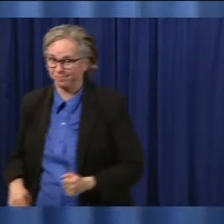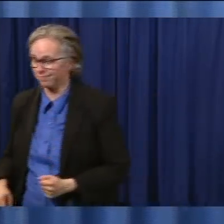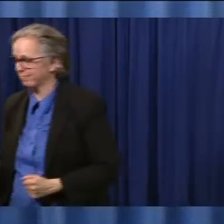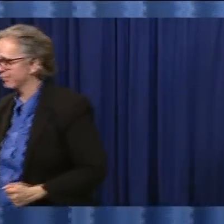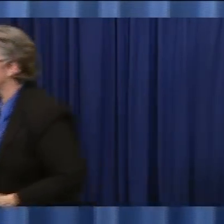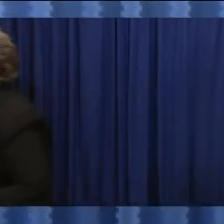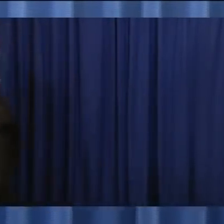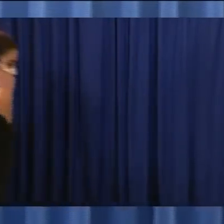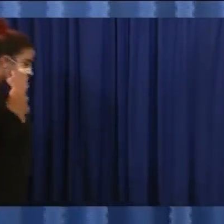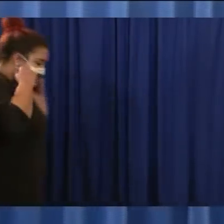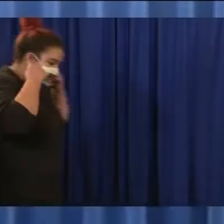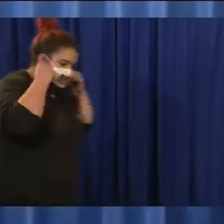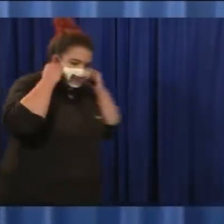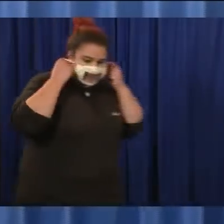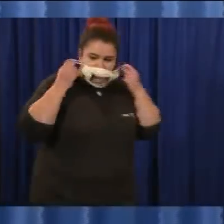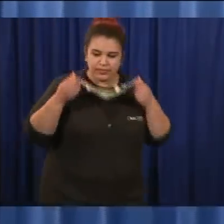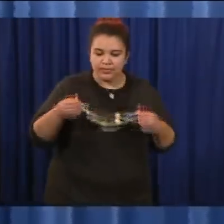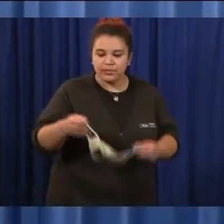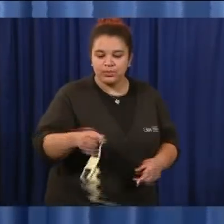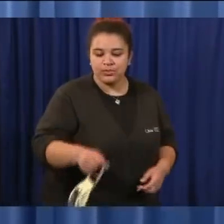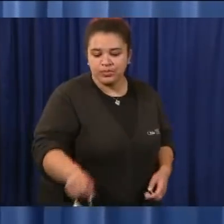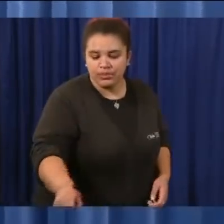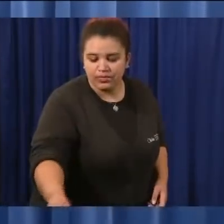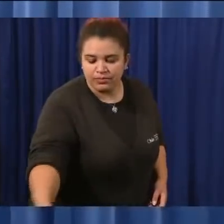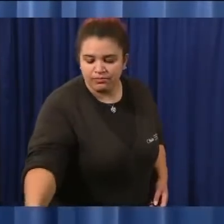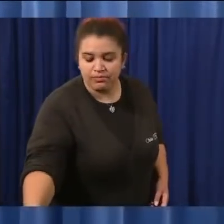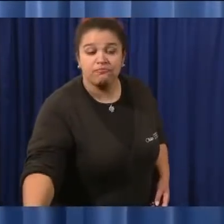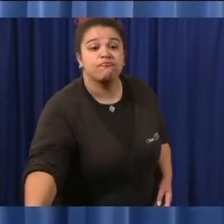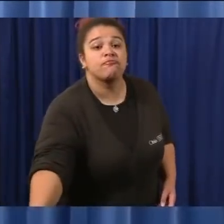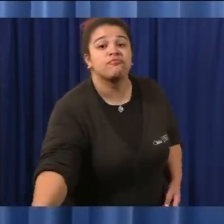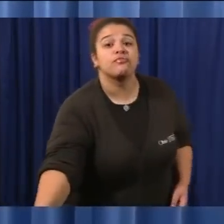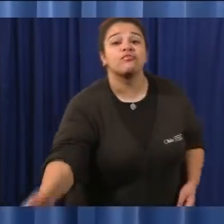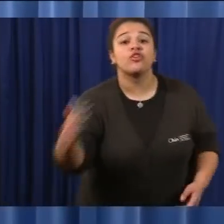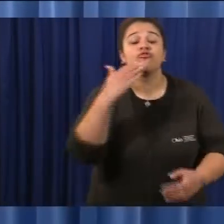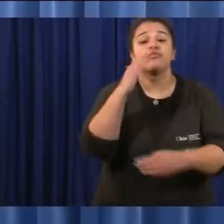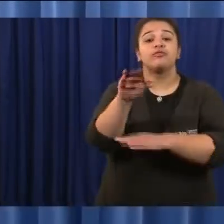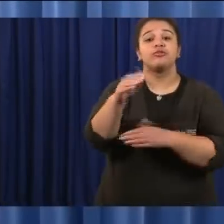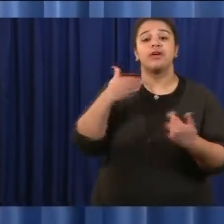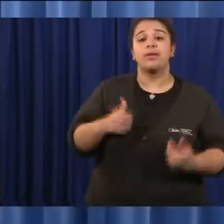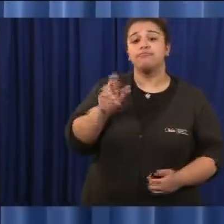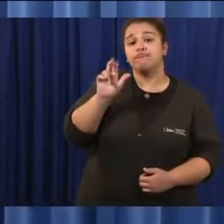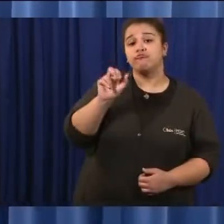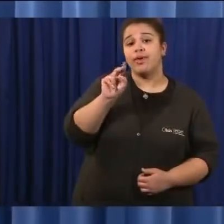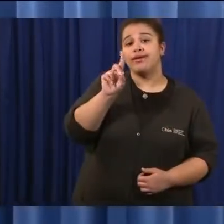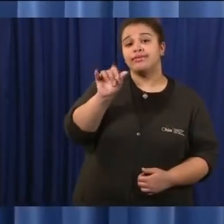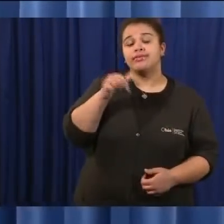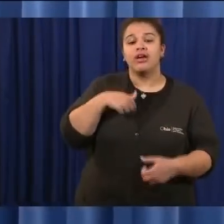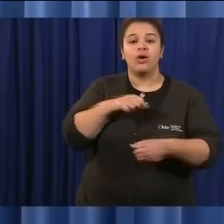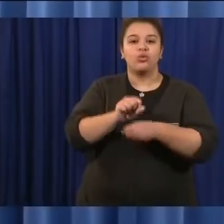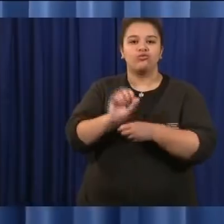Good afternoon, Randy Ludlow with the Columbus Dispatch. A question for Dr. Acton, if I may.